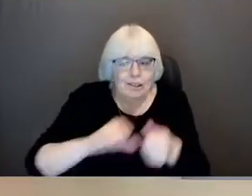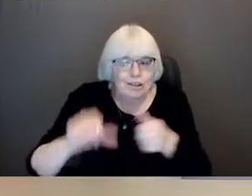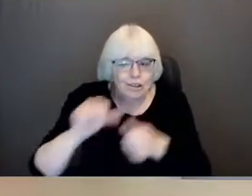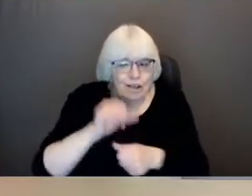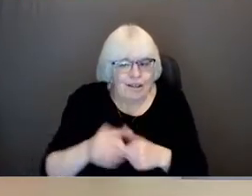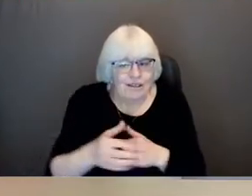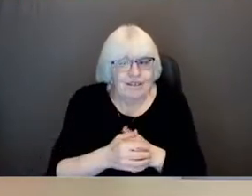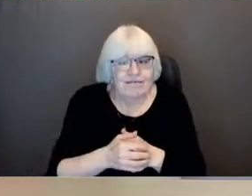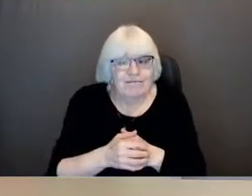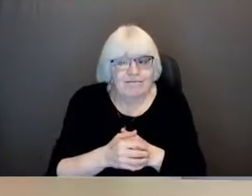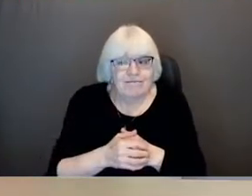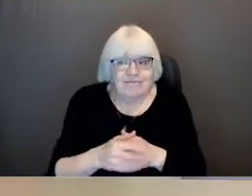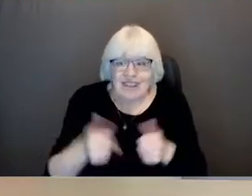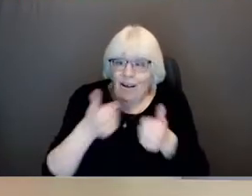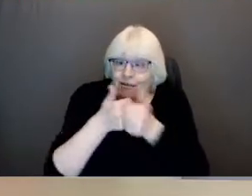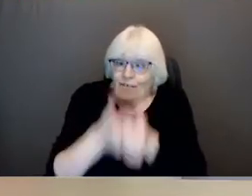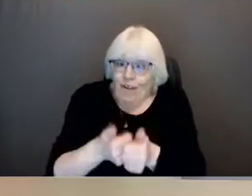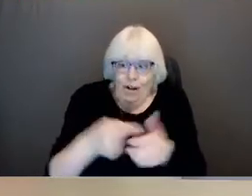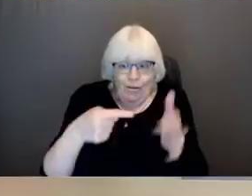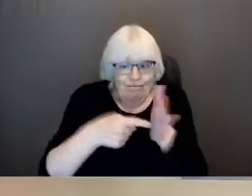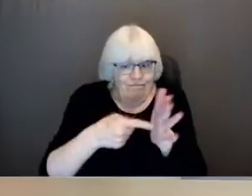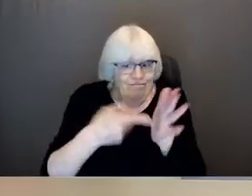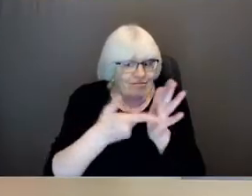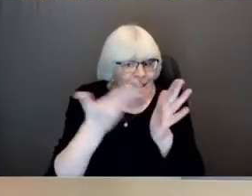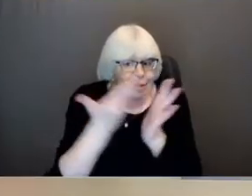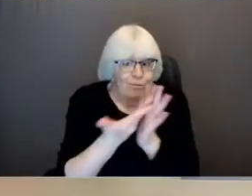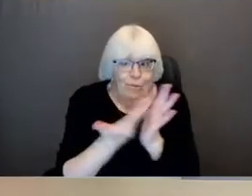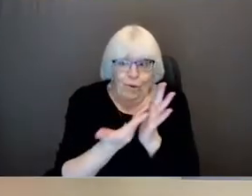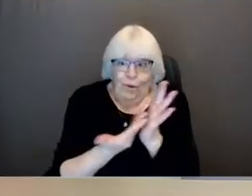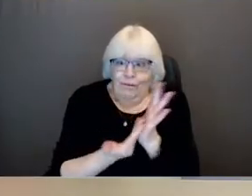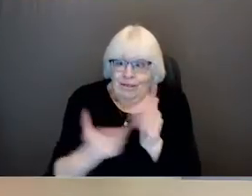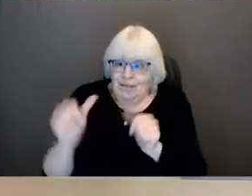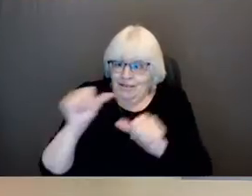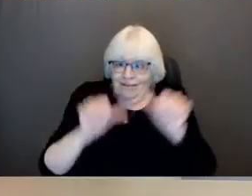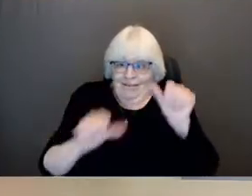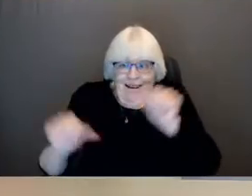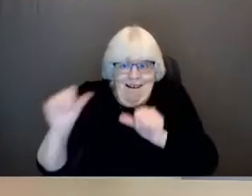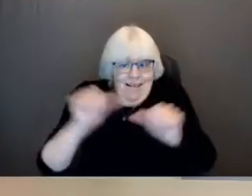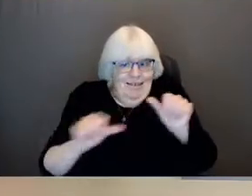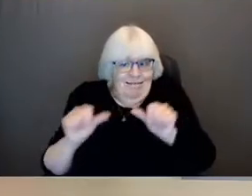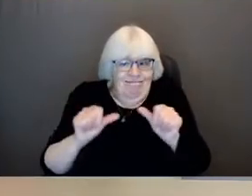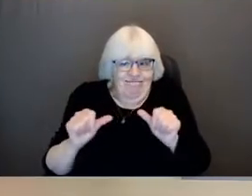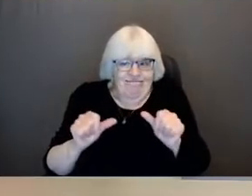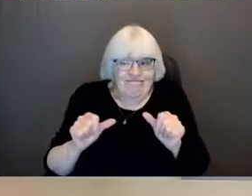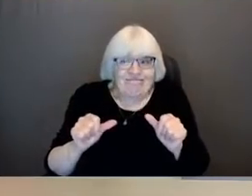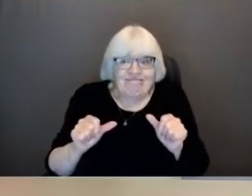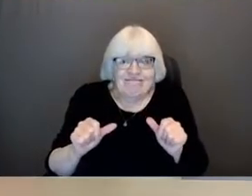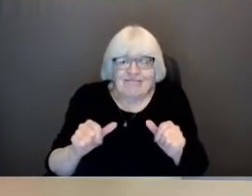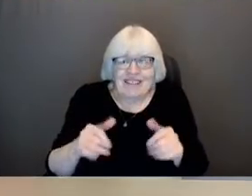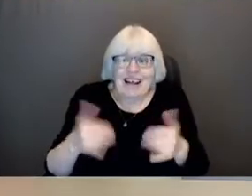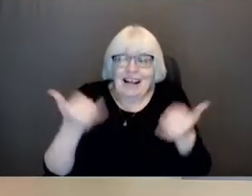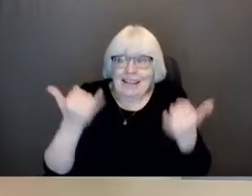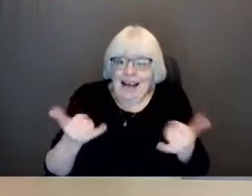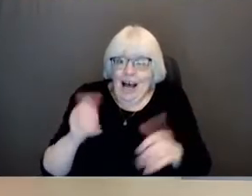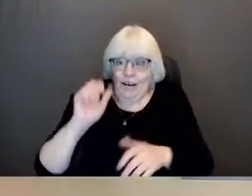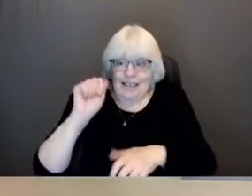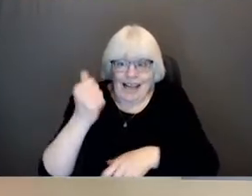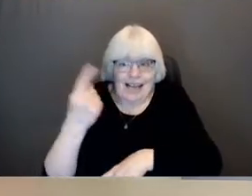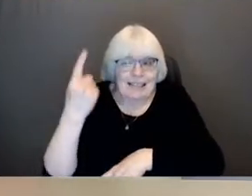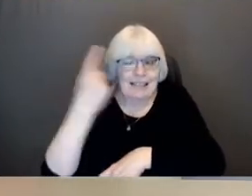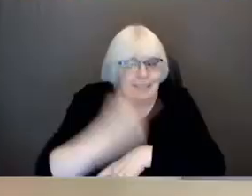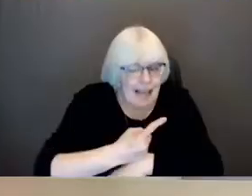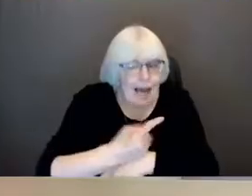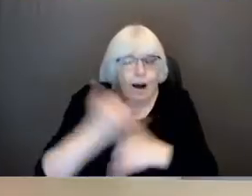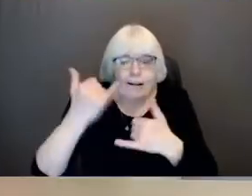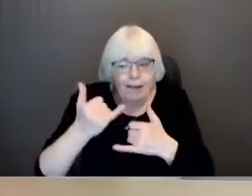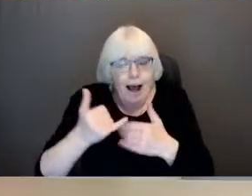Omicron, reducing that period of isolation will be helpful for people, both for getting back to work, but also